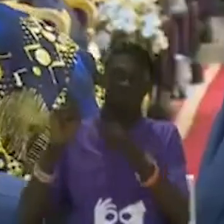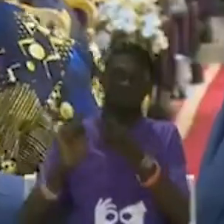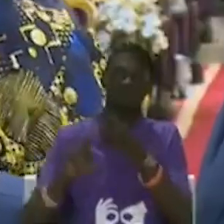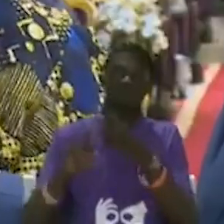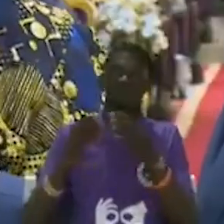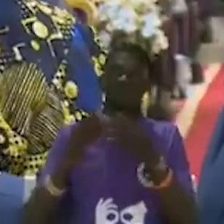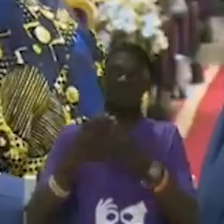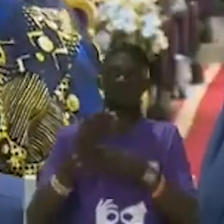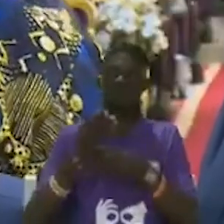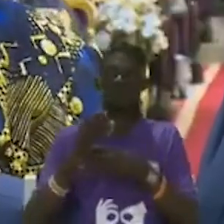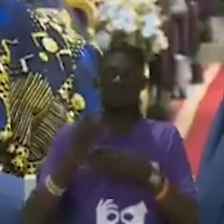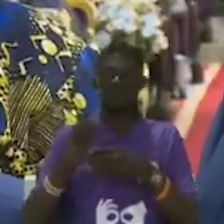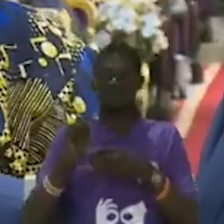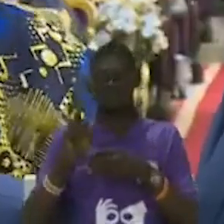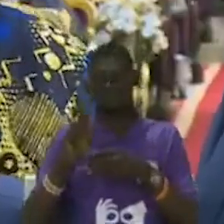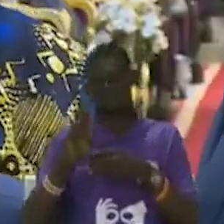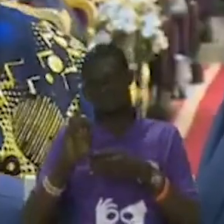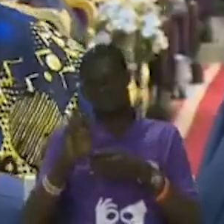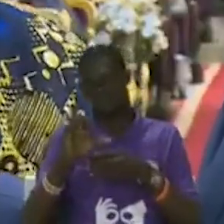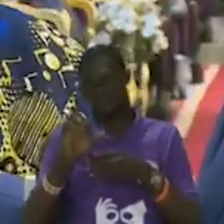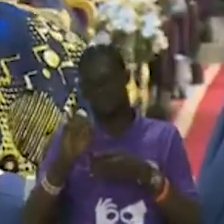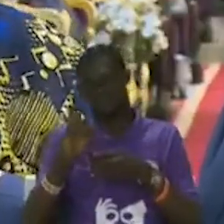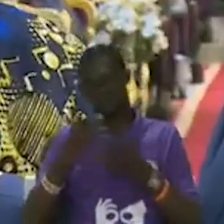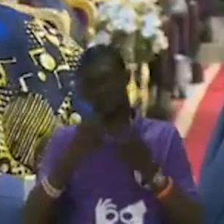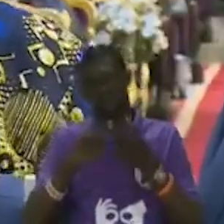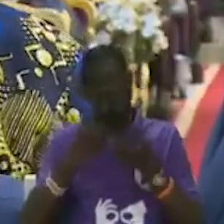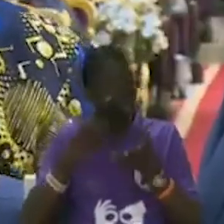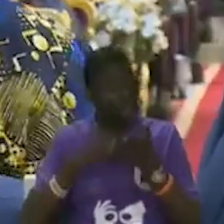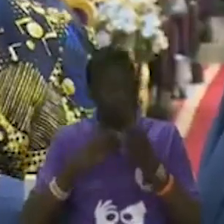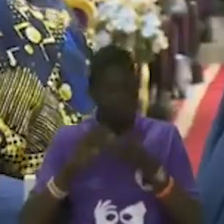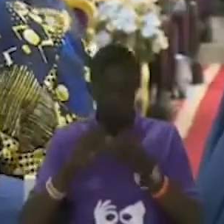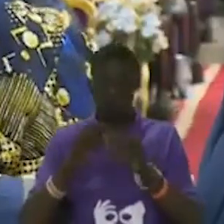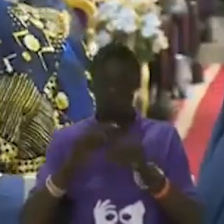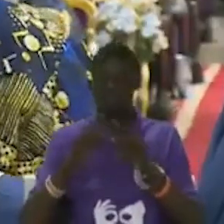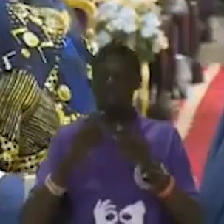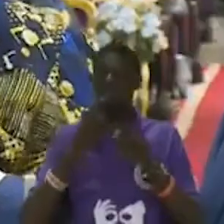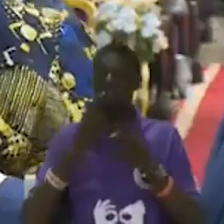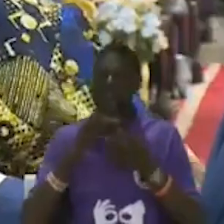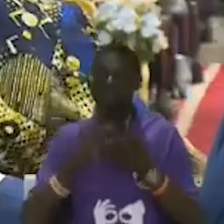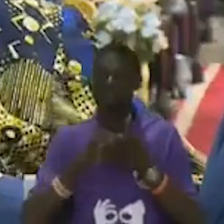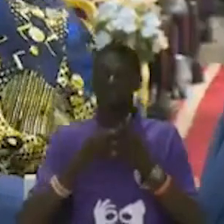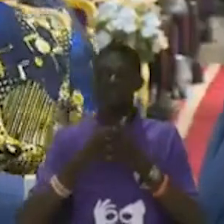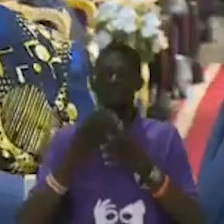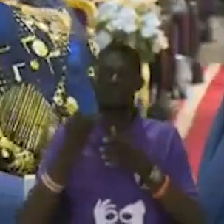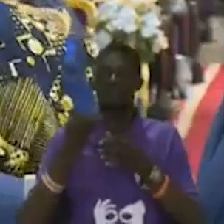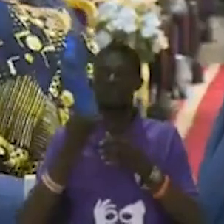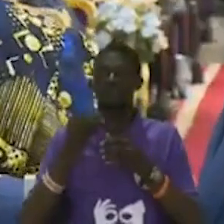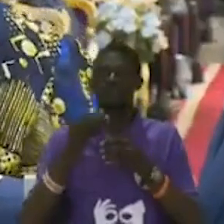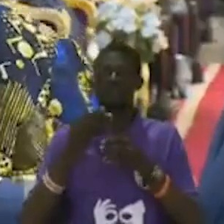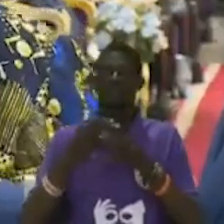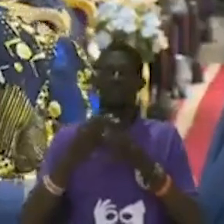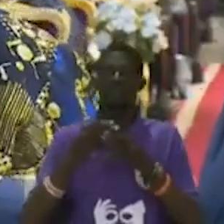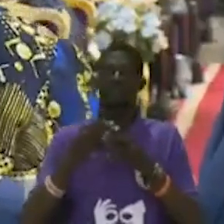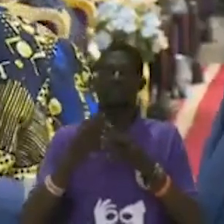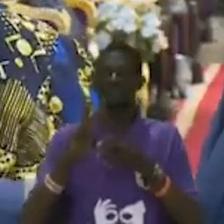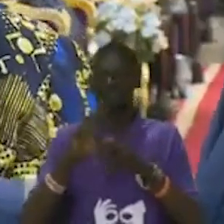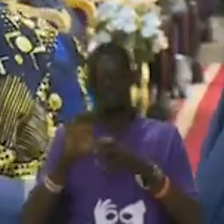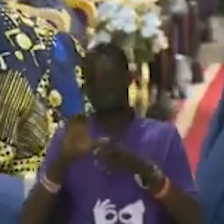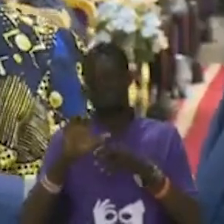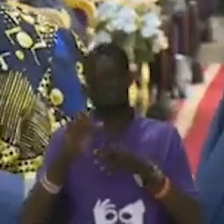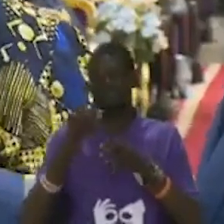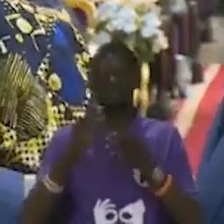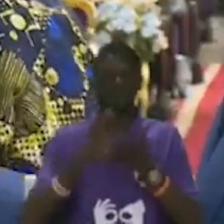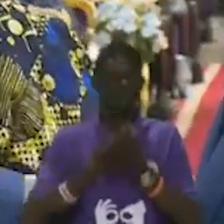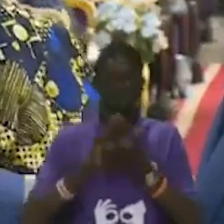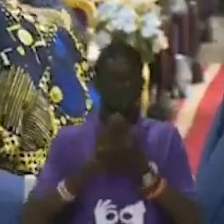Truecaller. I wanted to confirm the number, and I saw that it was the name of the Vice Chancellor of the